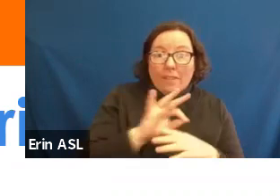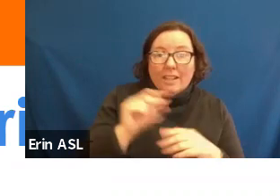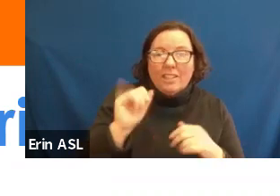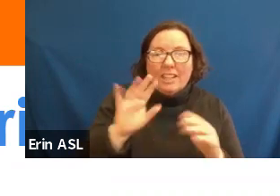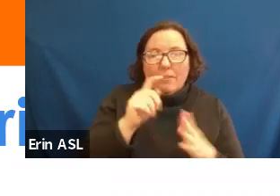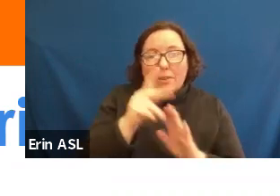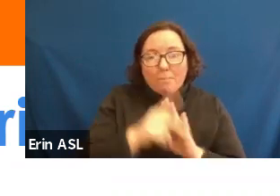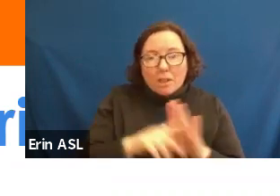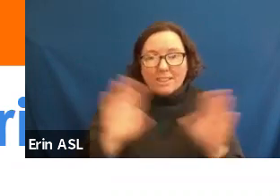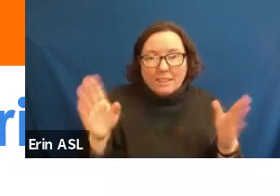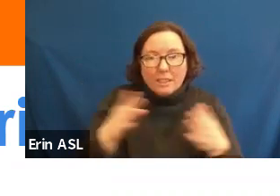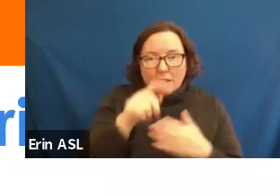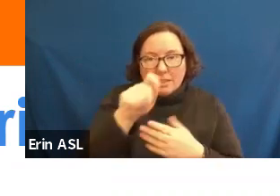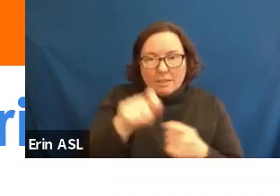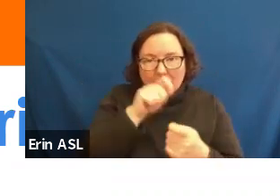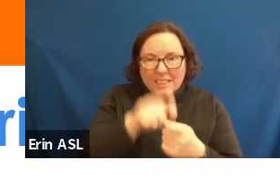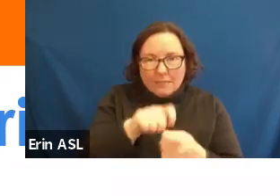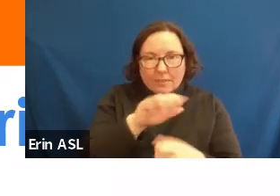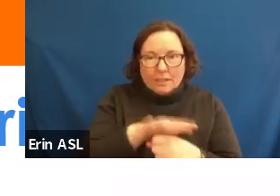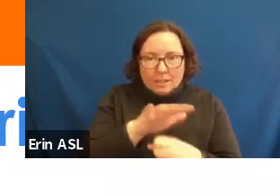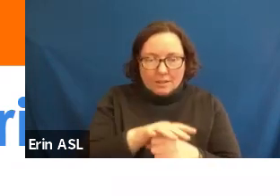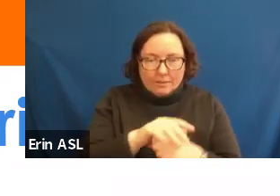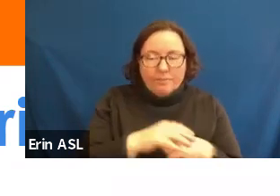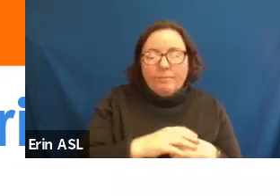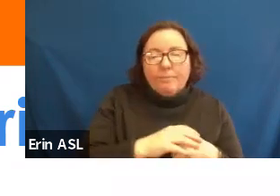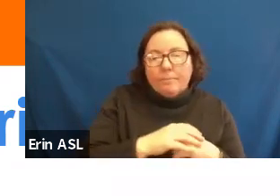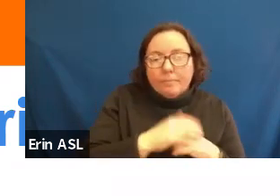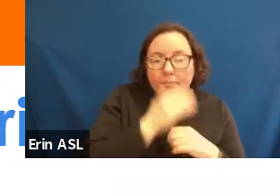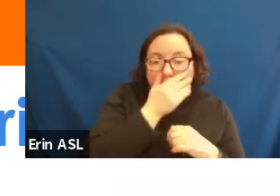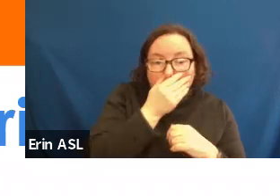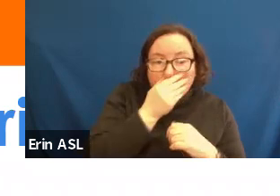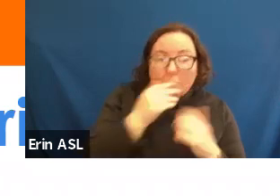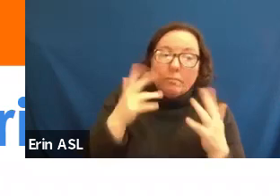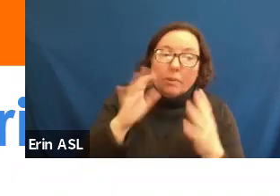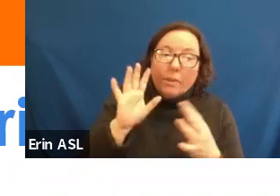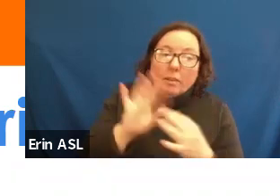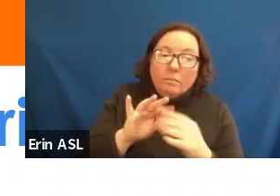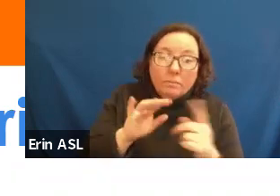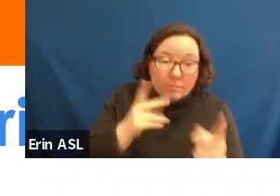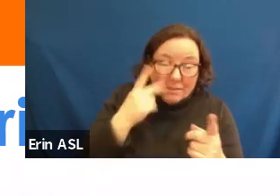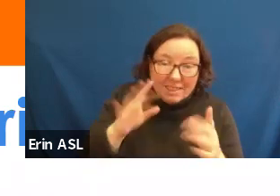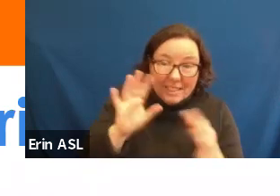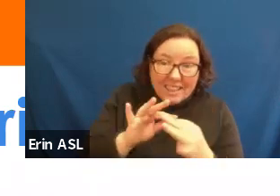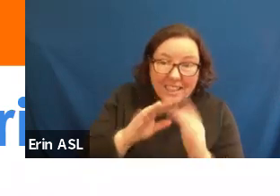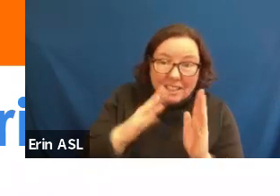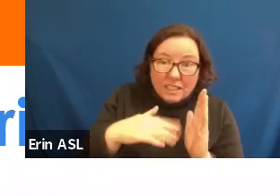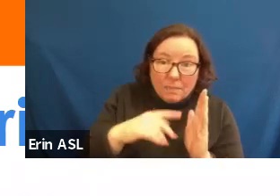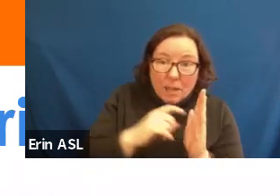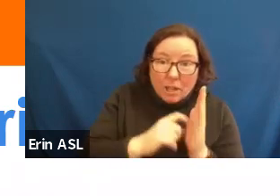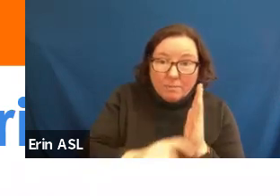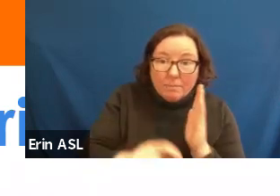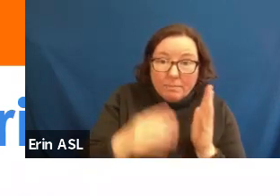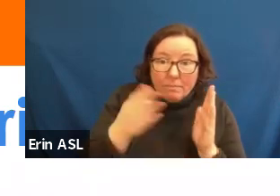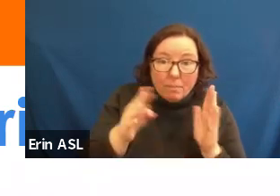narrowly tailored. I do want to draw your attention to the links the link that is at the